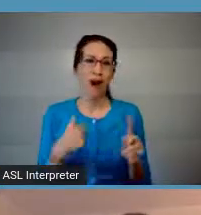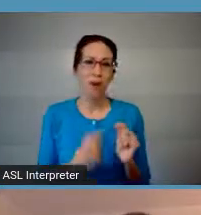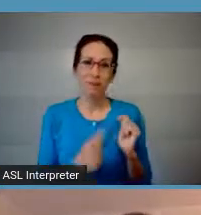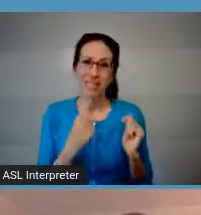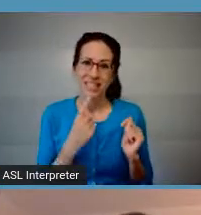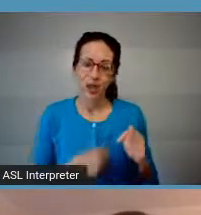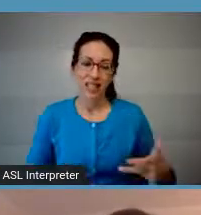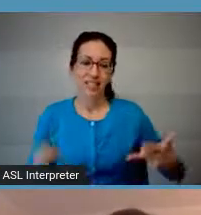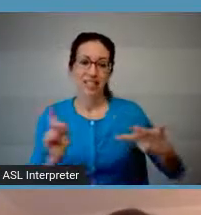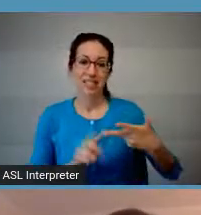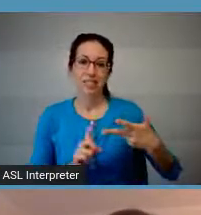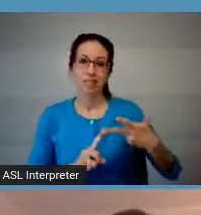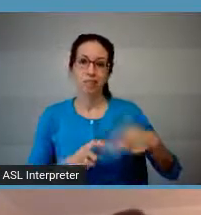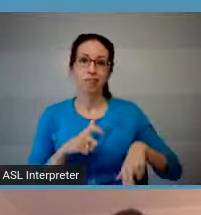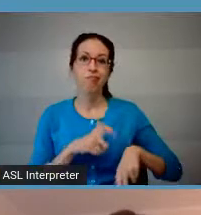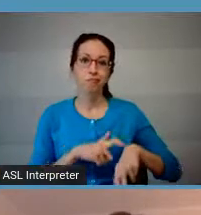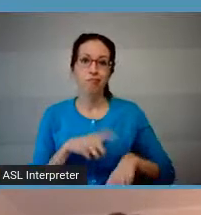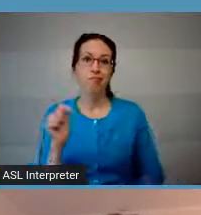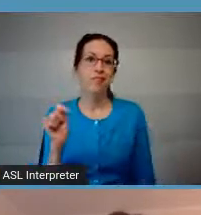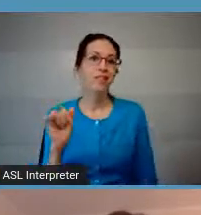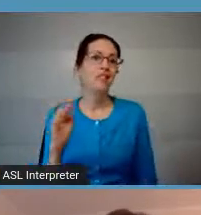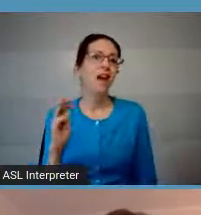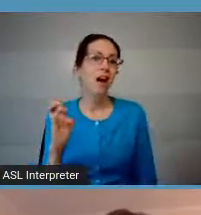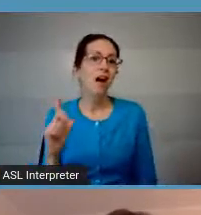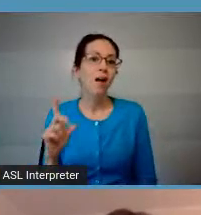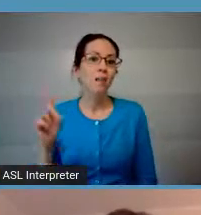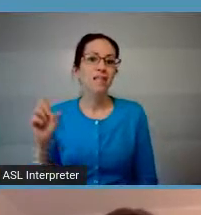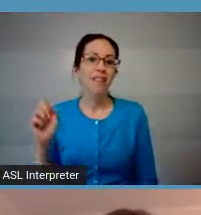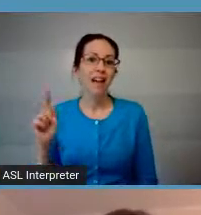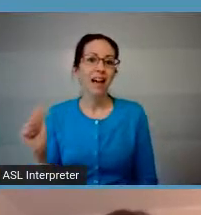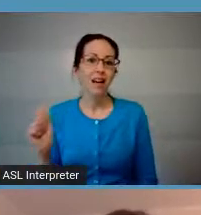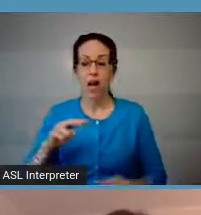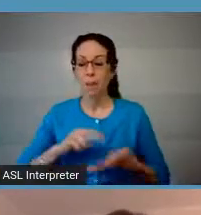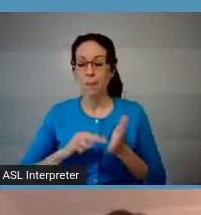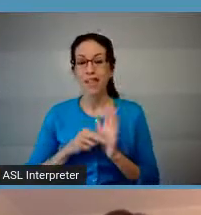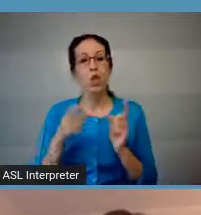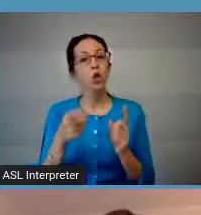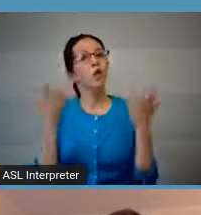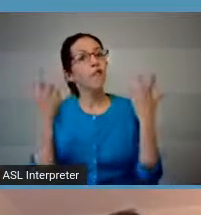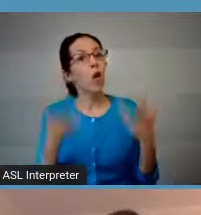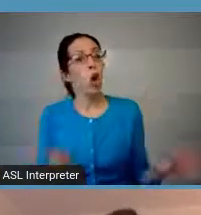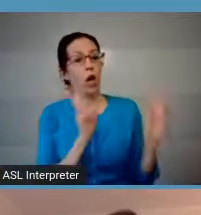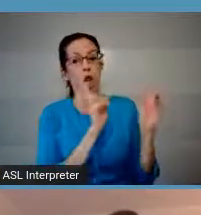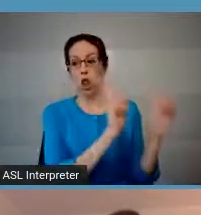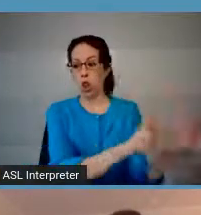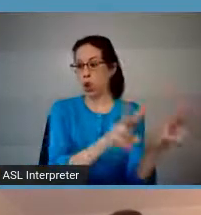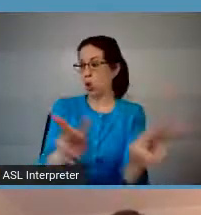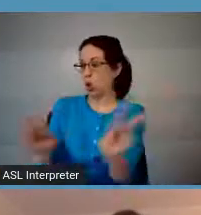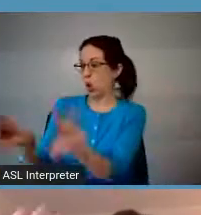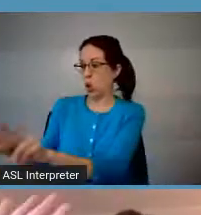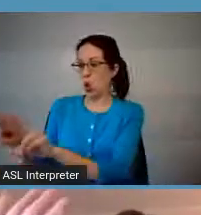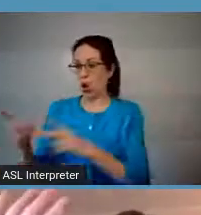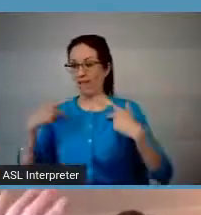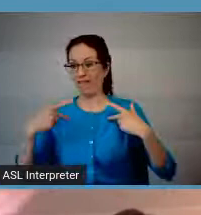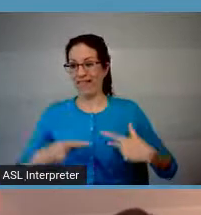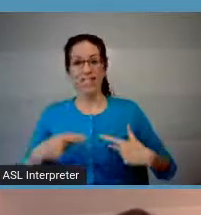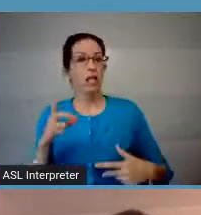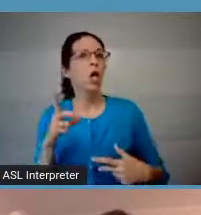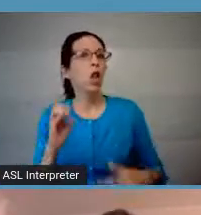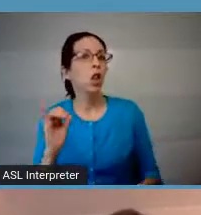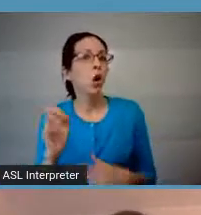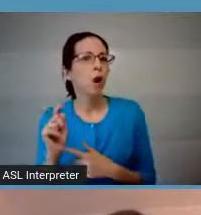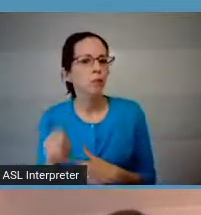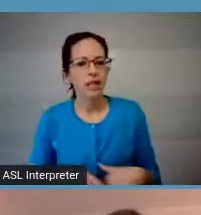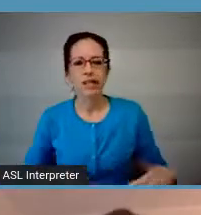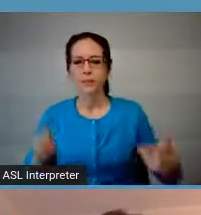means is, by this point, you've looked at the physical objects, you've figured out what you want done in your database. You've probably figured out some